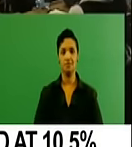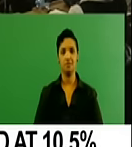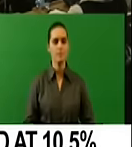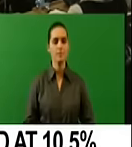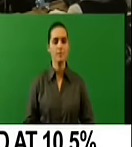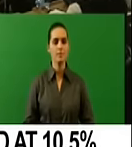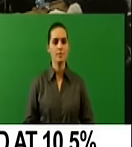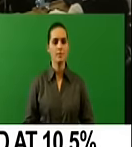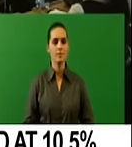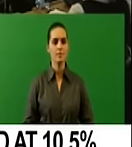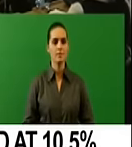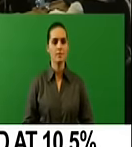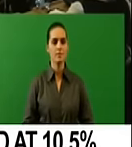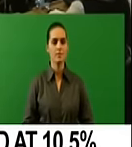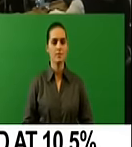Yes, sir.